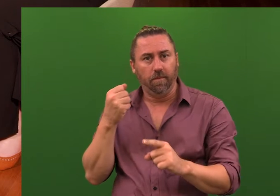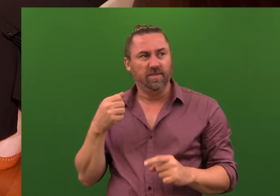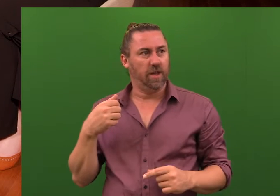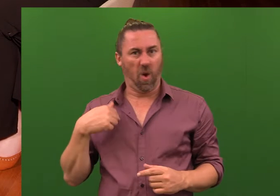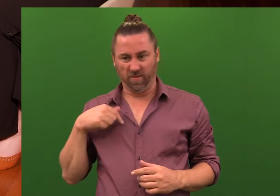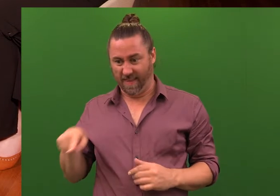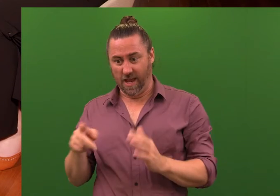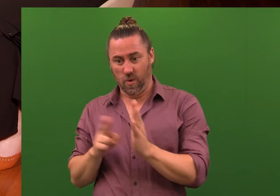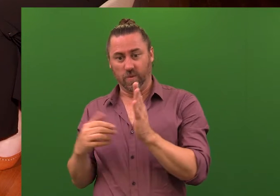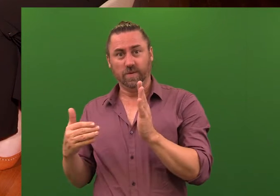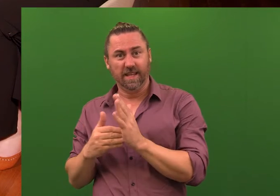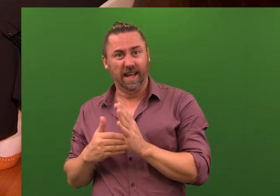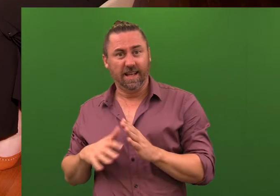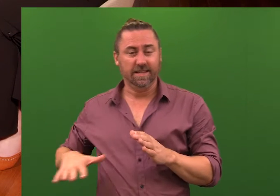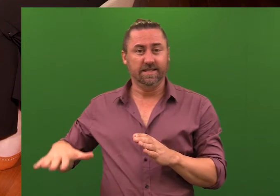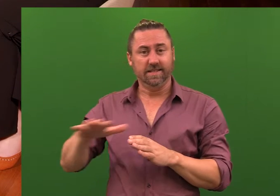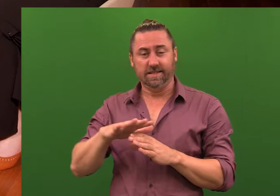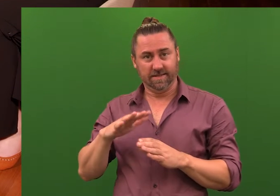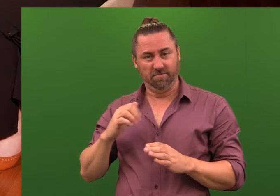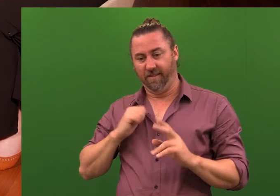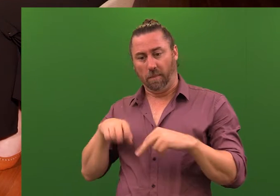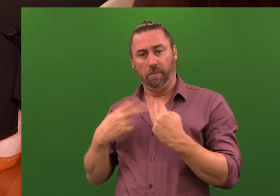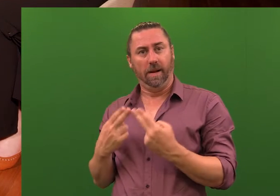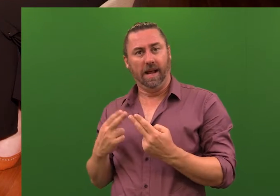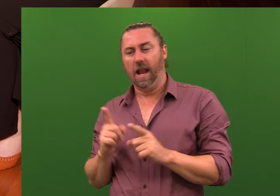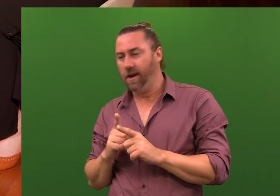It's the right thing to do,